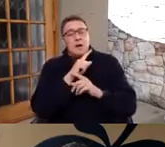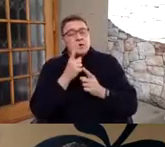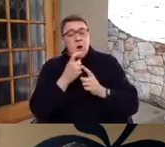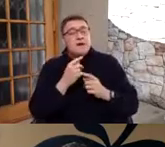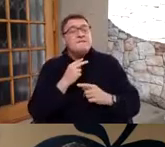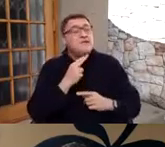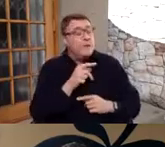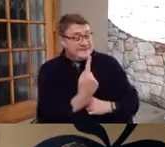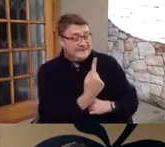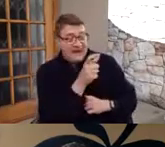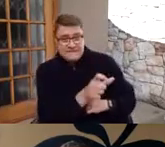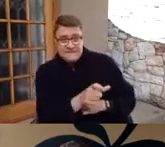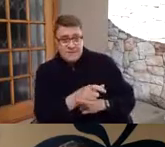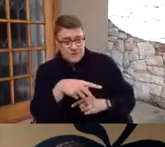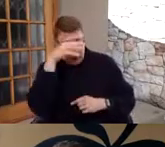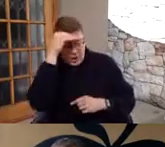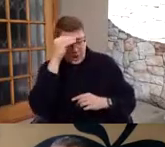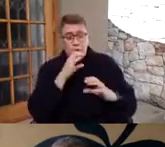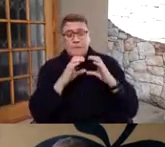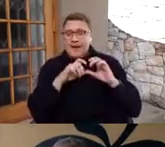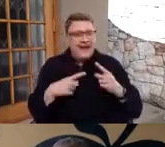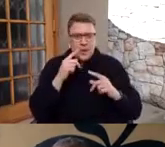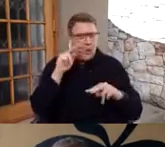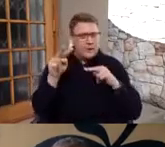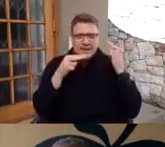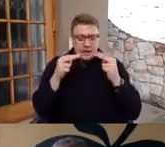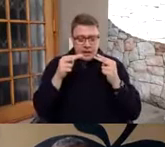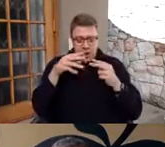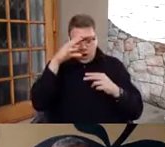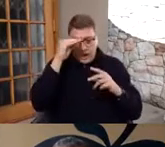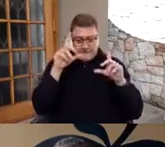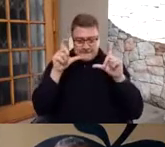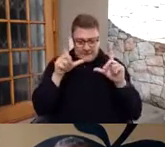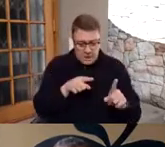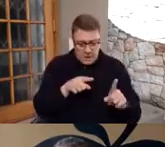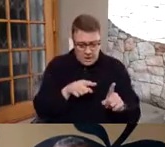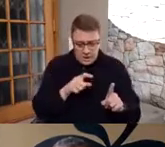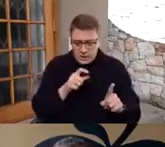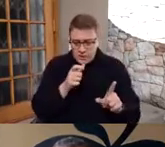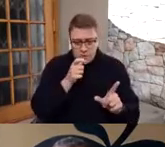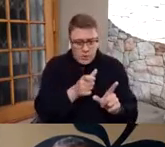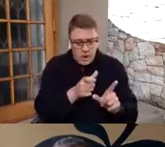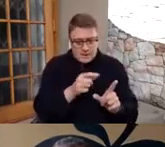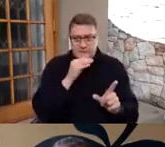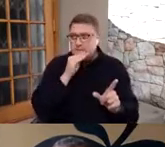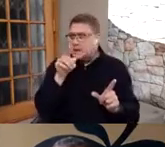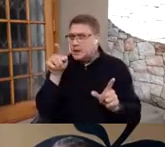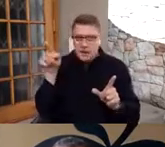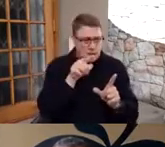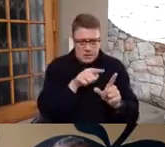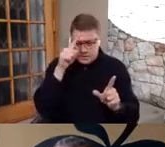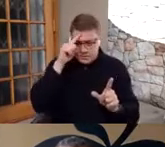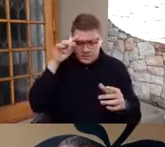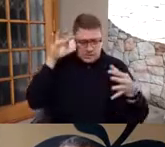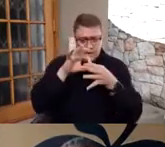verbal when they learn, especially when you want to kind of learn words and how they look as well. So instance like